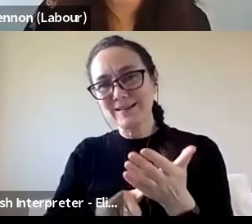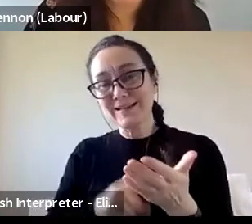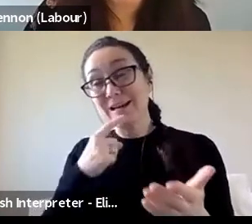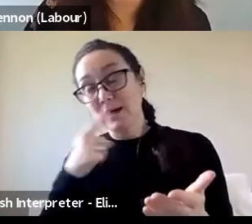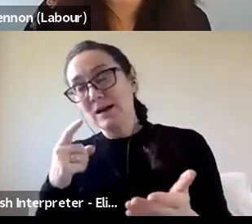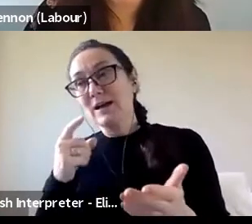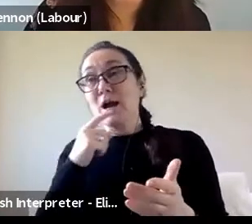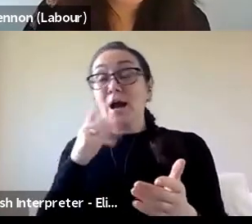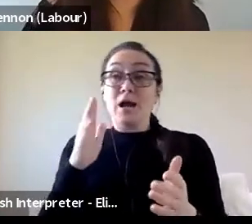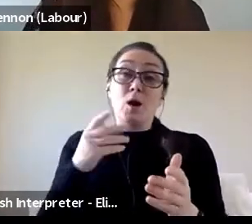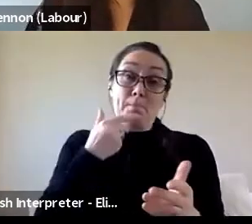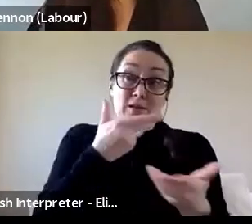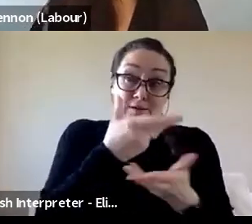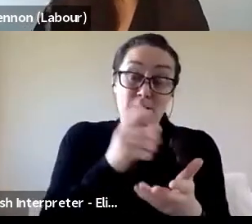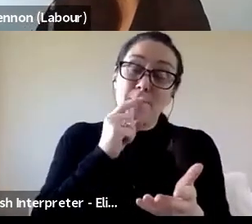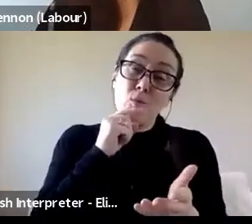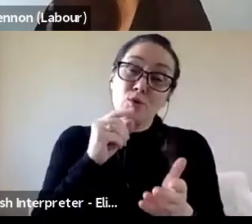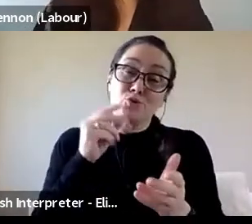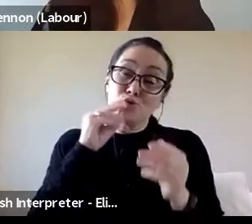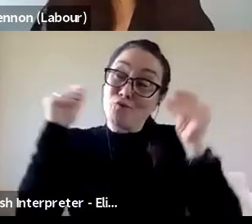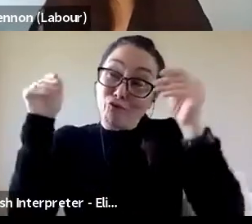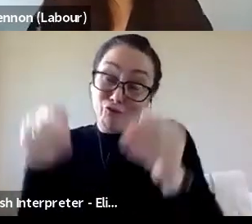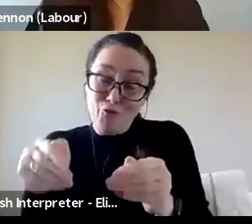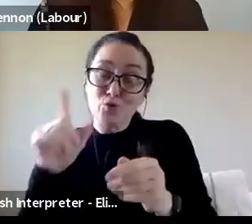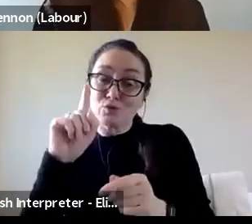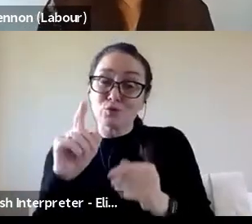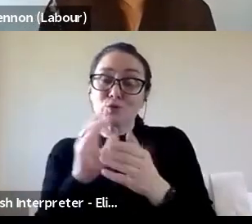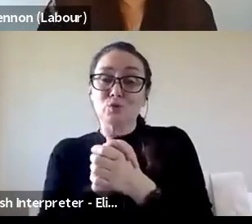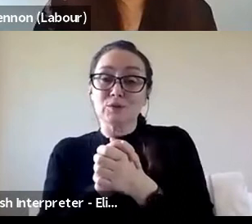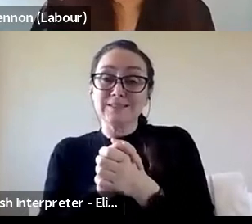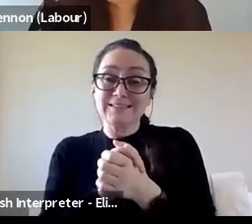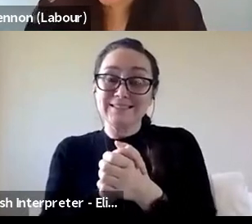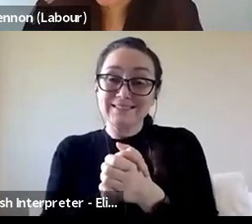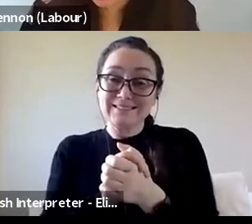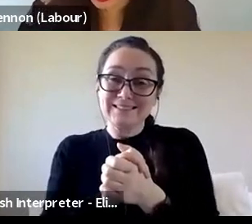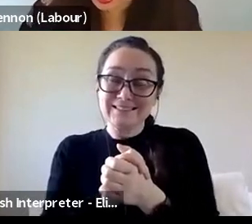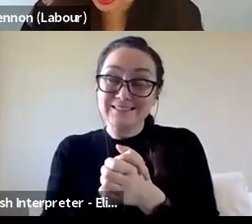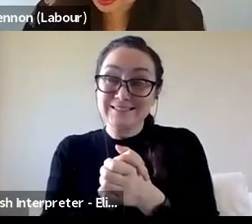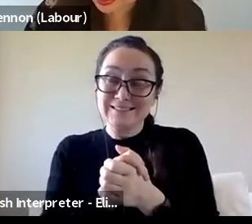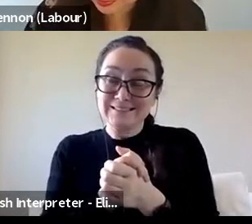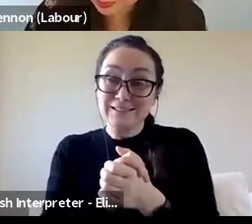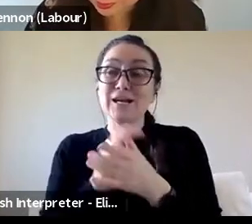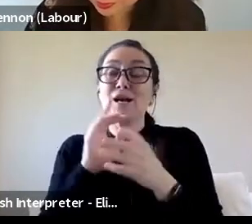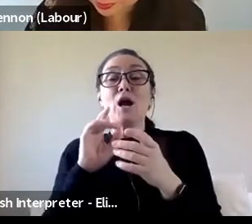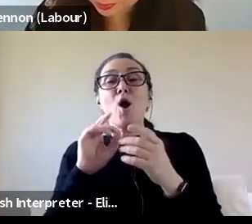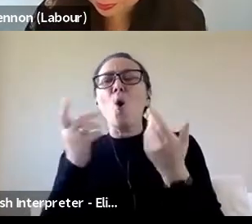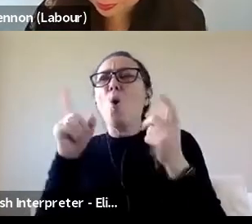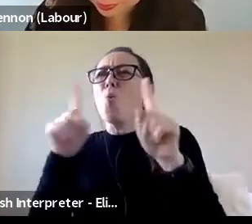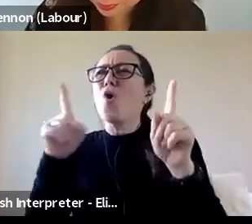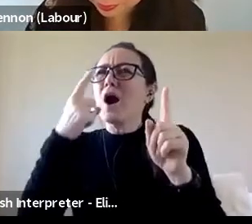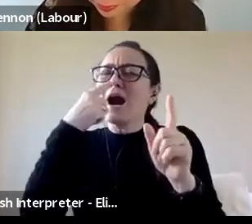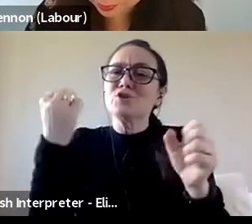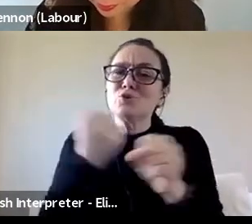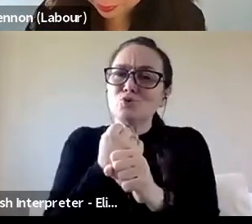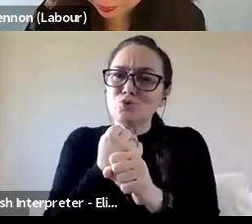that, obviously. What do you do about increasing the accessibility